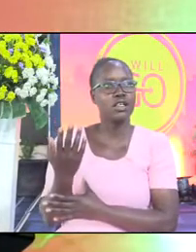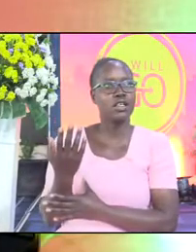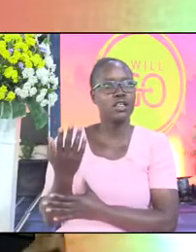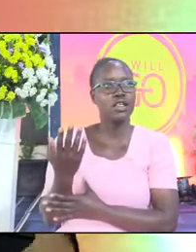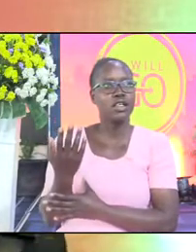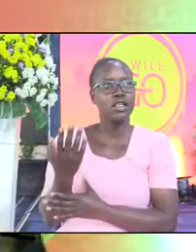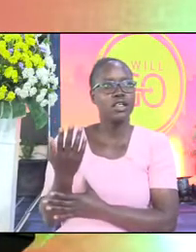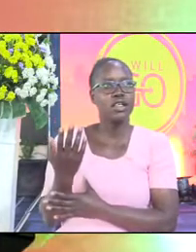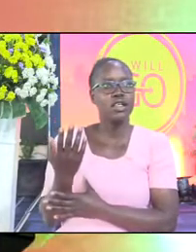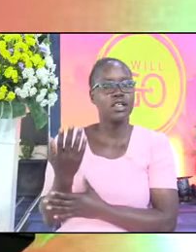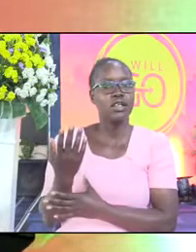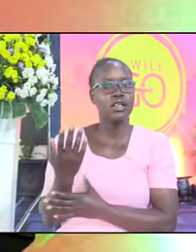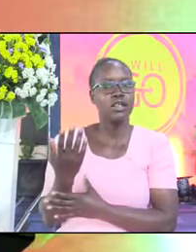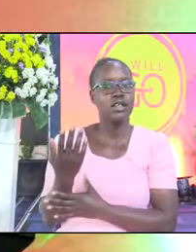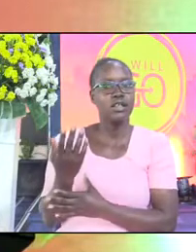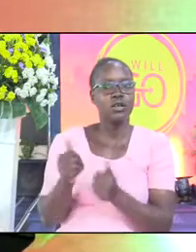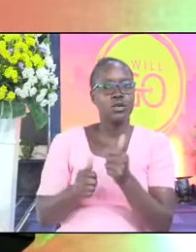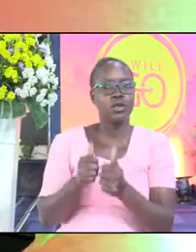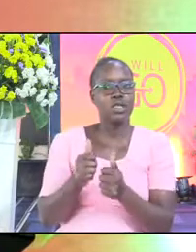which